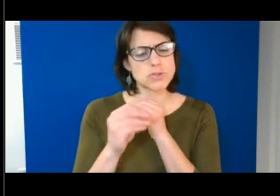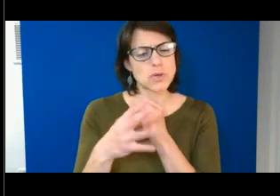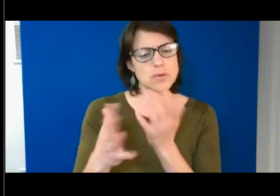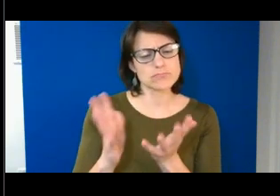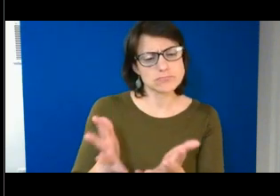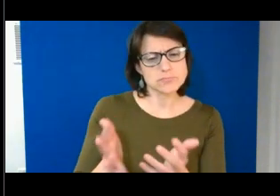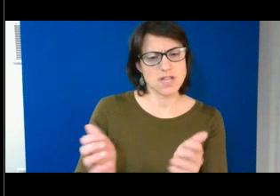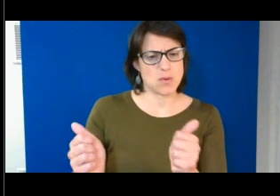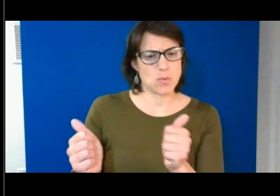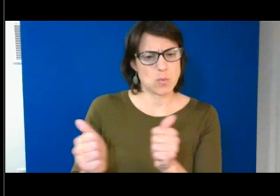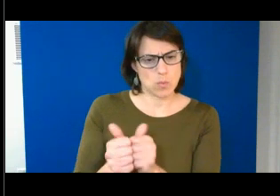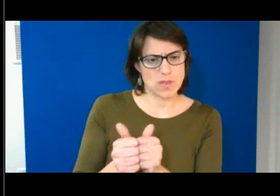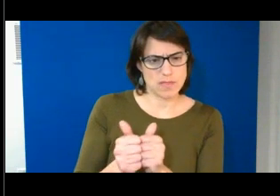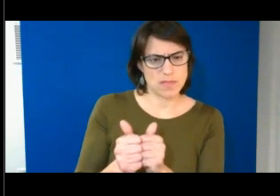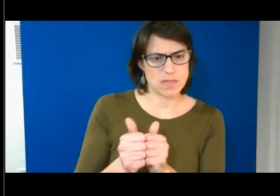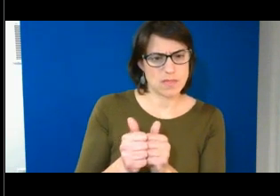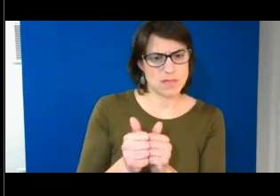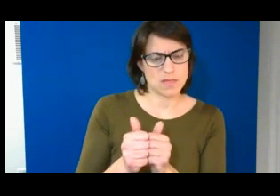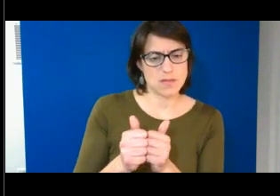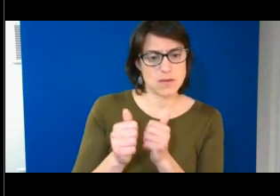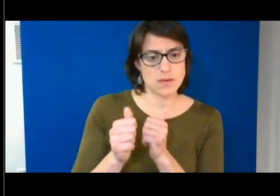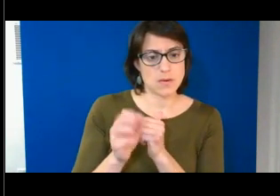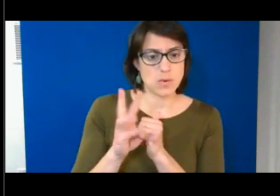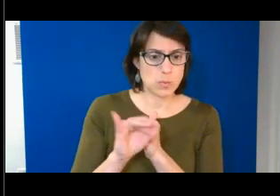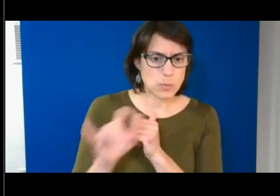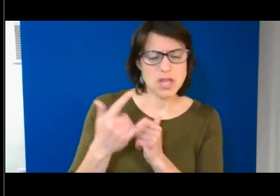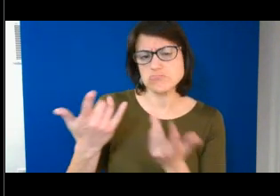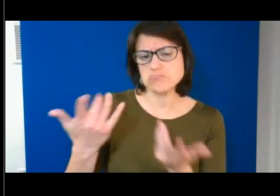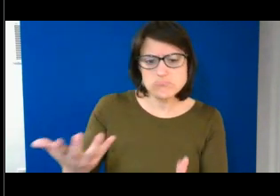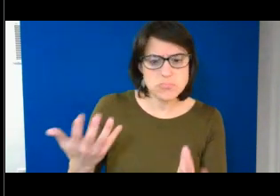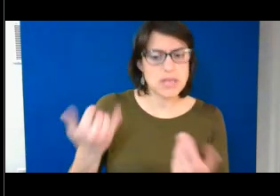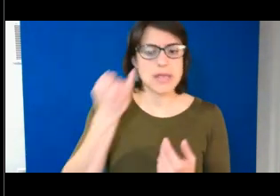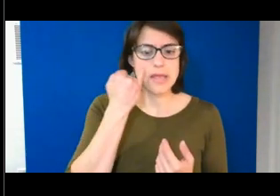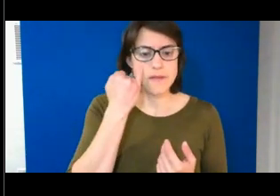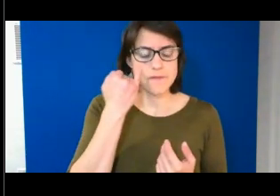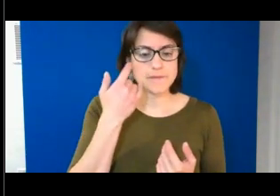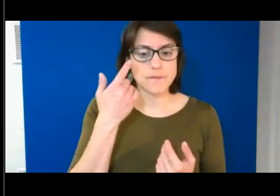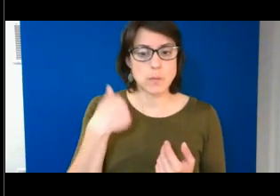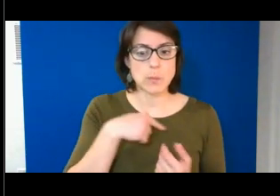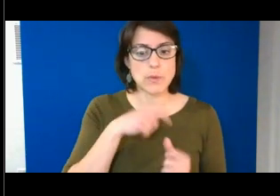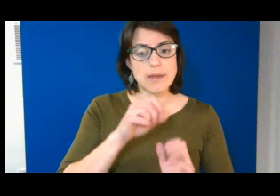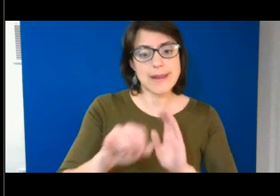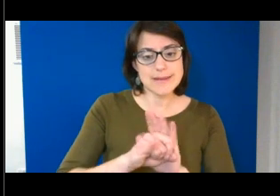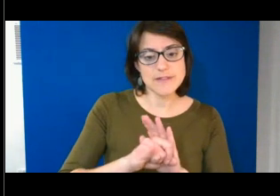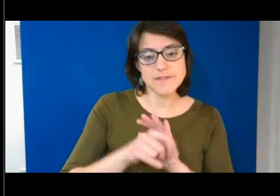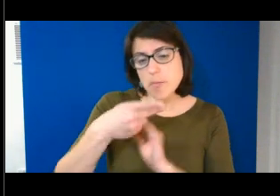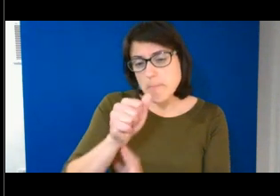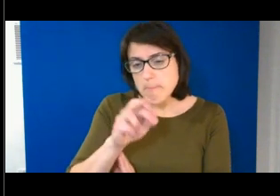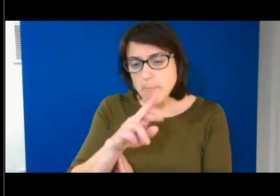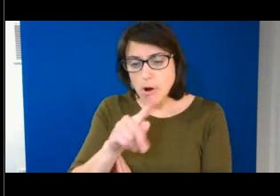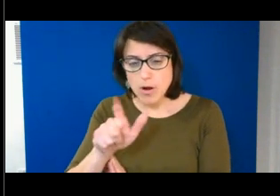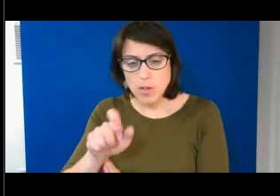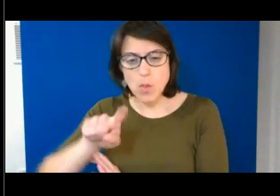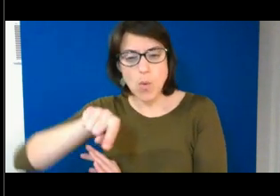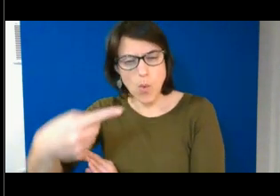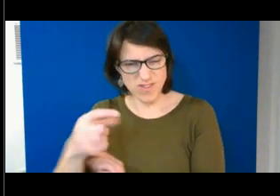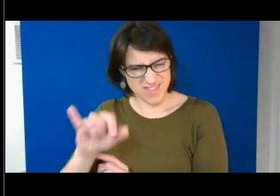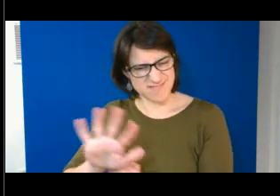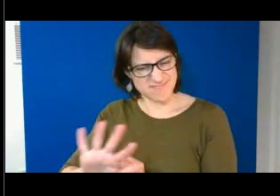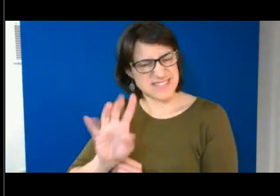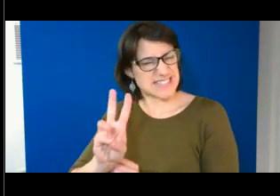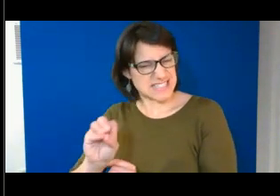if we can identify plastic only, they can save the effort about 60%, which